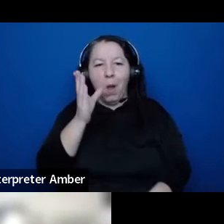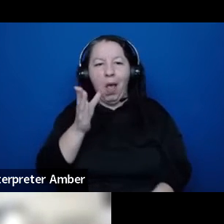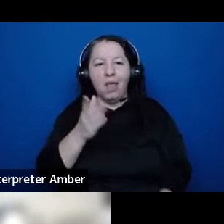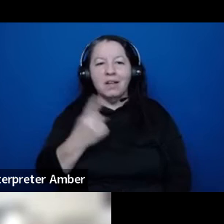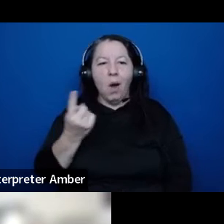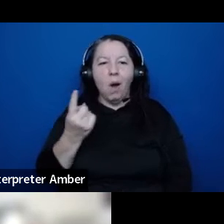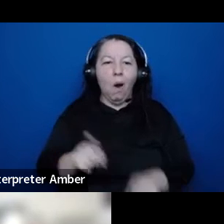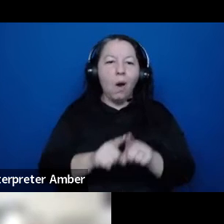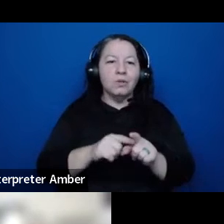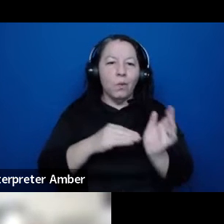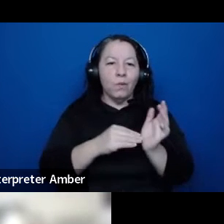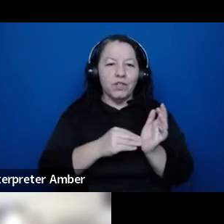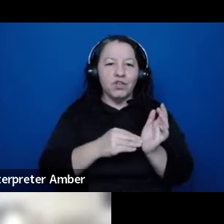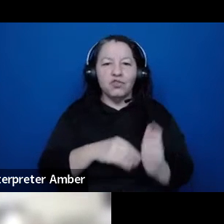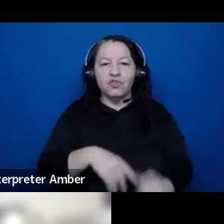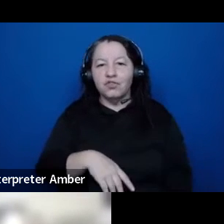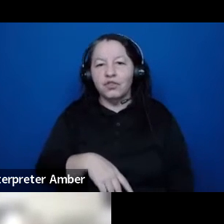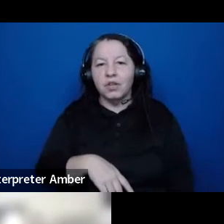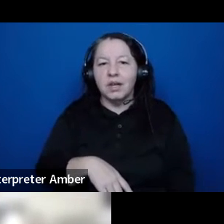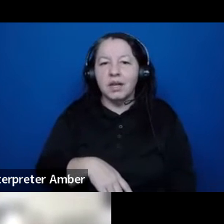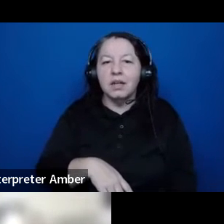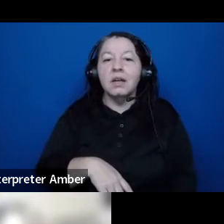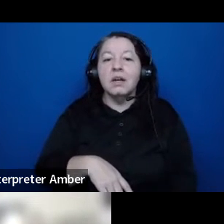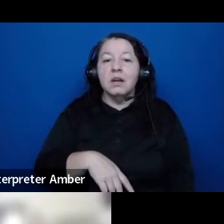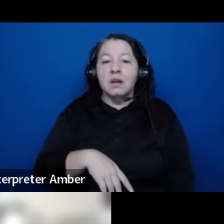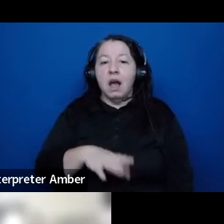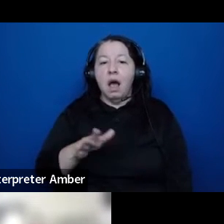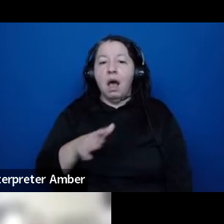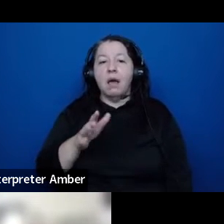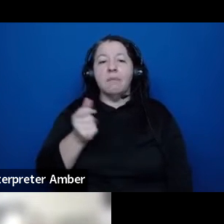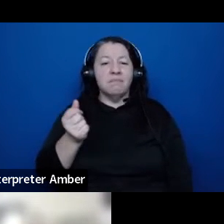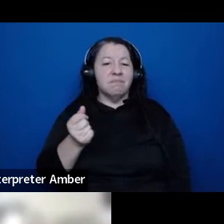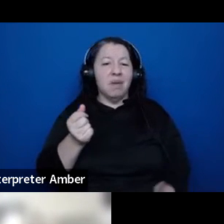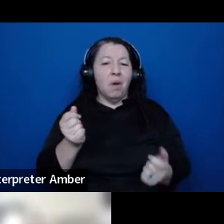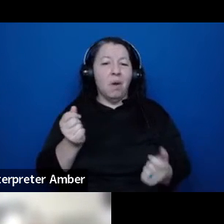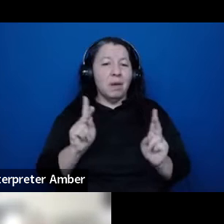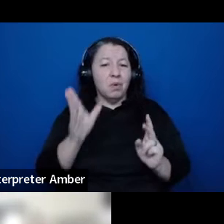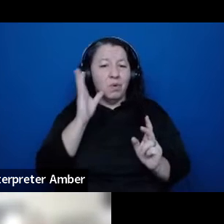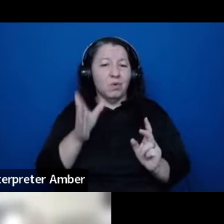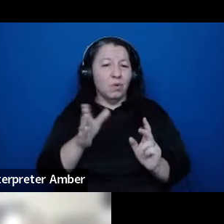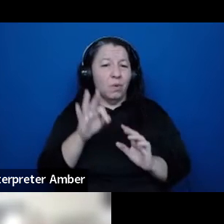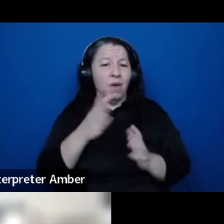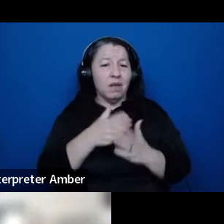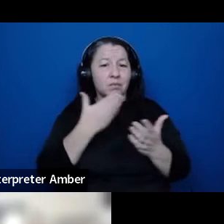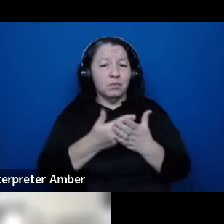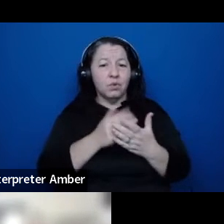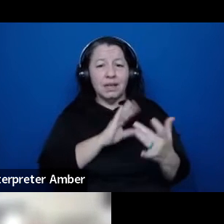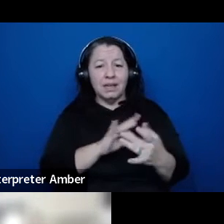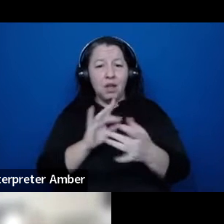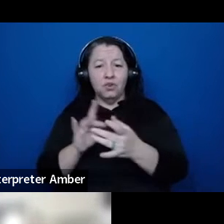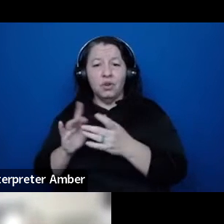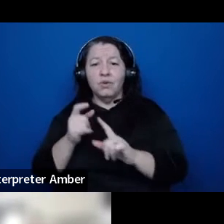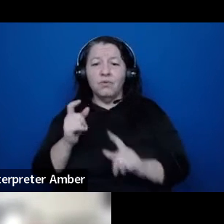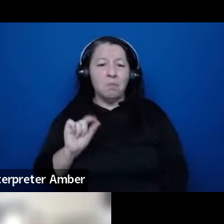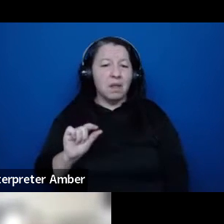lot of people out there that I think that you will find some good connections with from the little bit